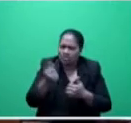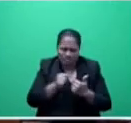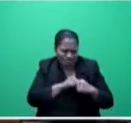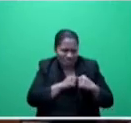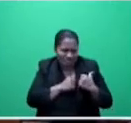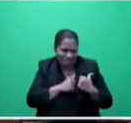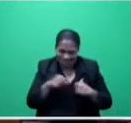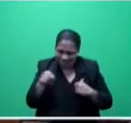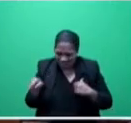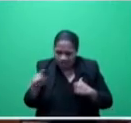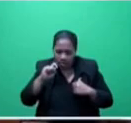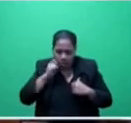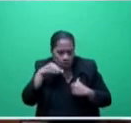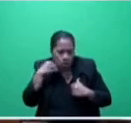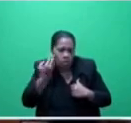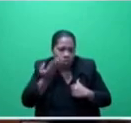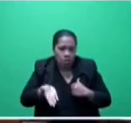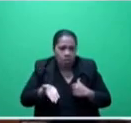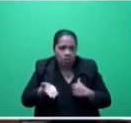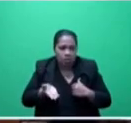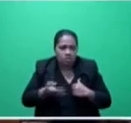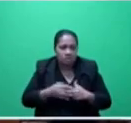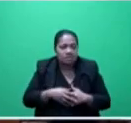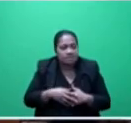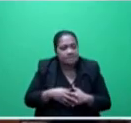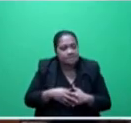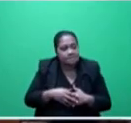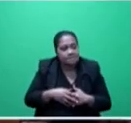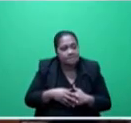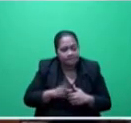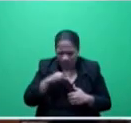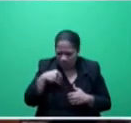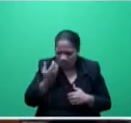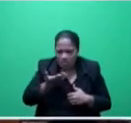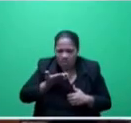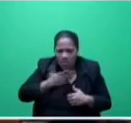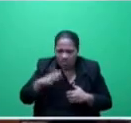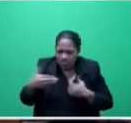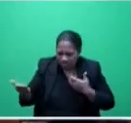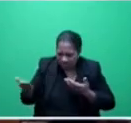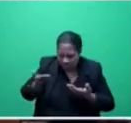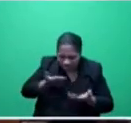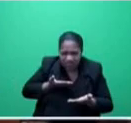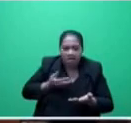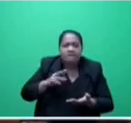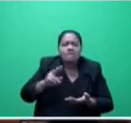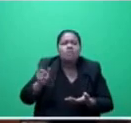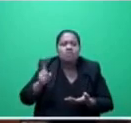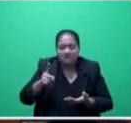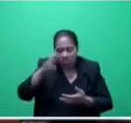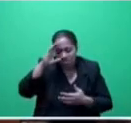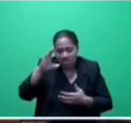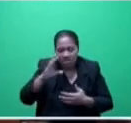will always be willing to trade off their comfort for the sake of the country's interest.